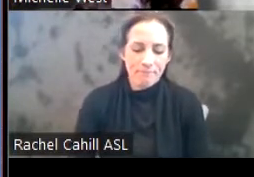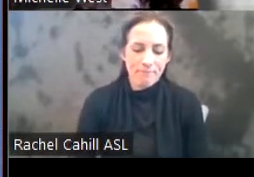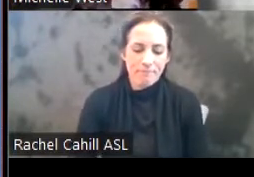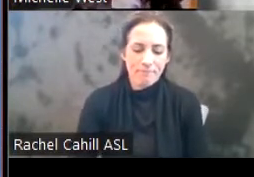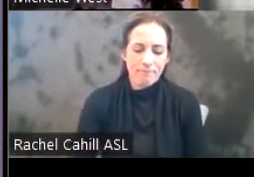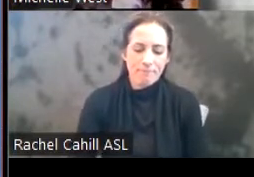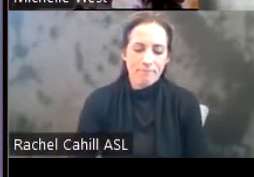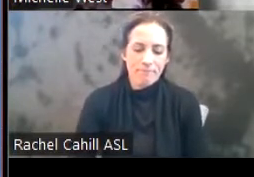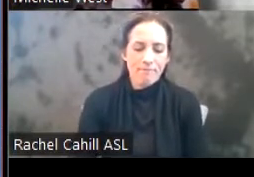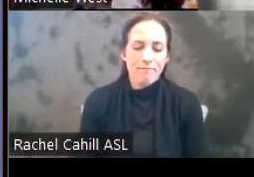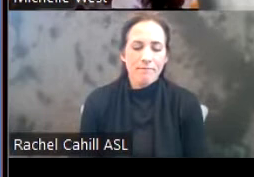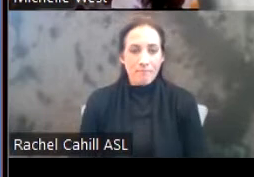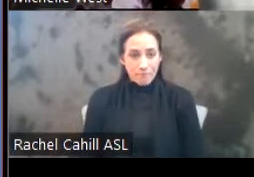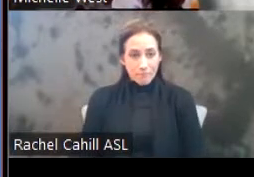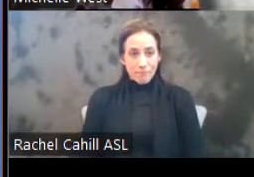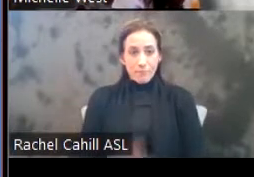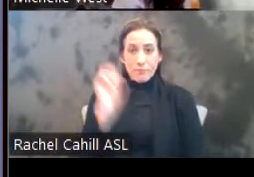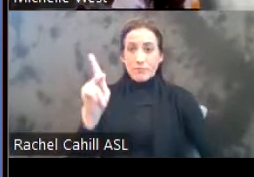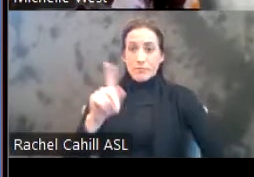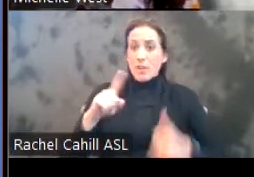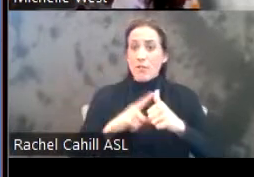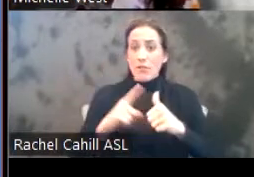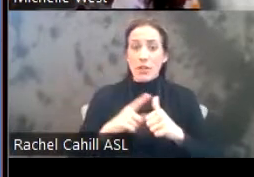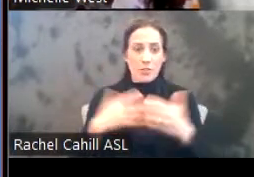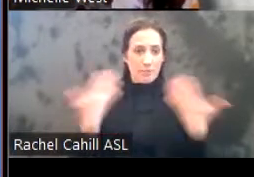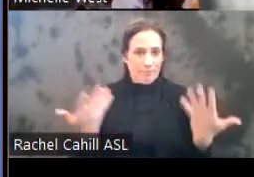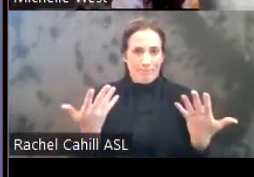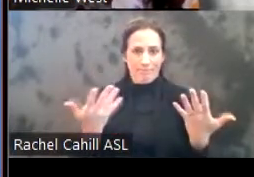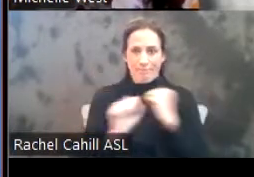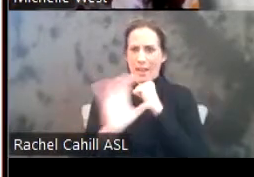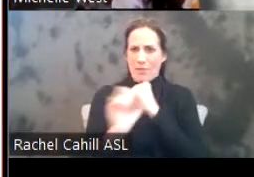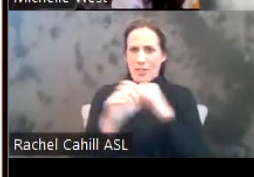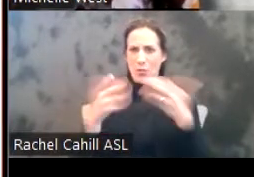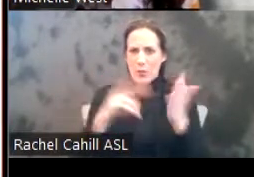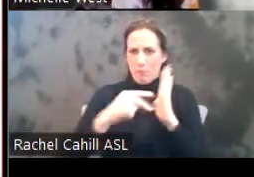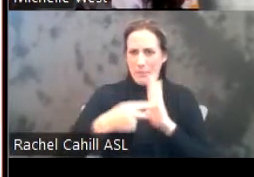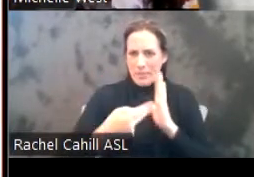So first we'll go into what is advertising.